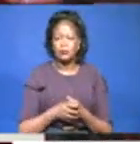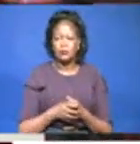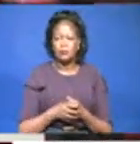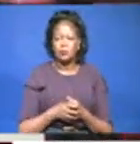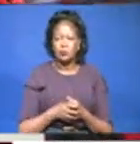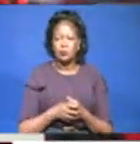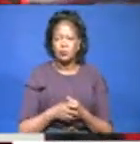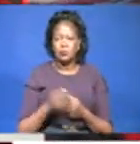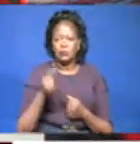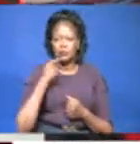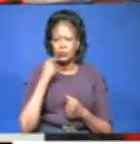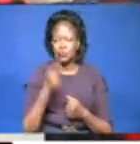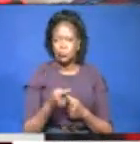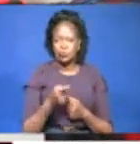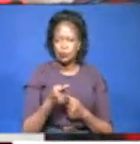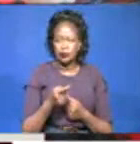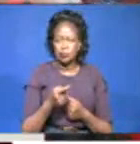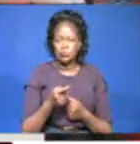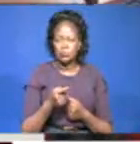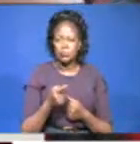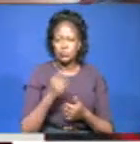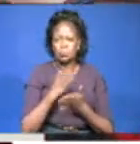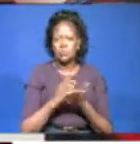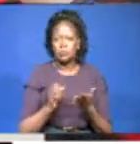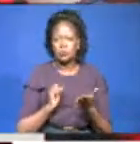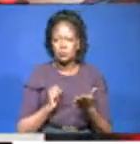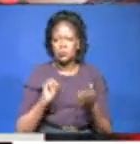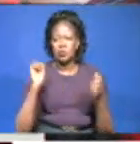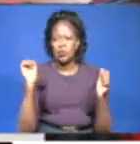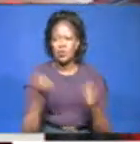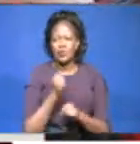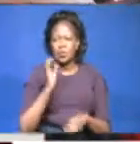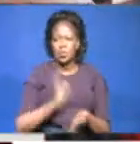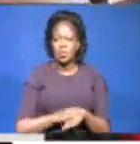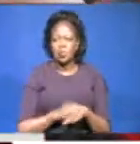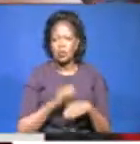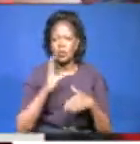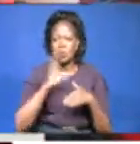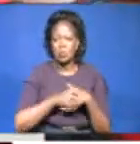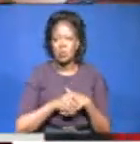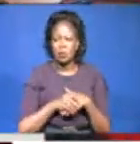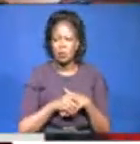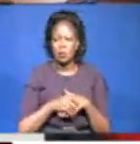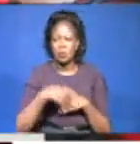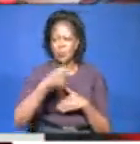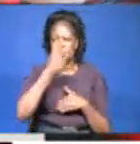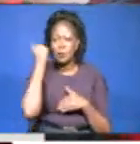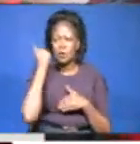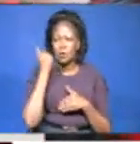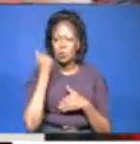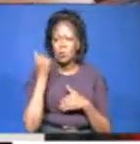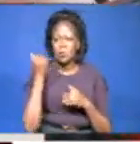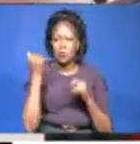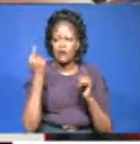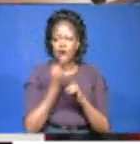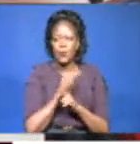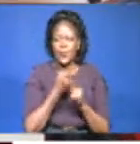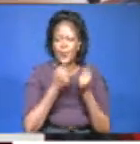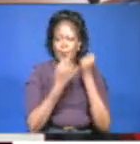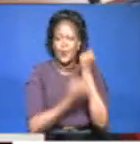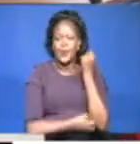So some girls cannot afford sanitary towels because they come from vulnerable